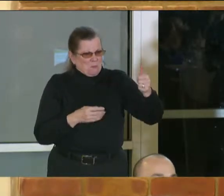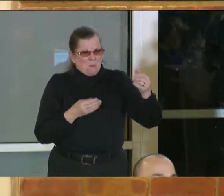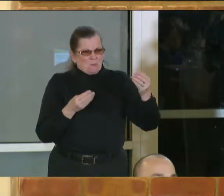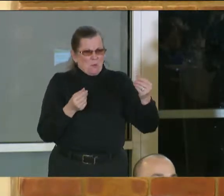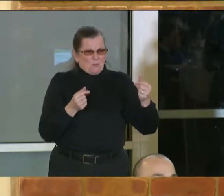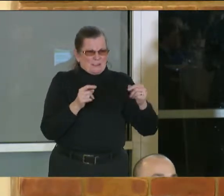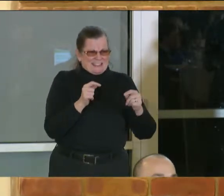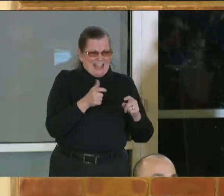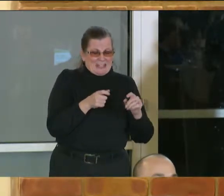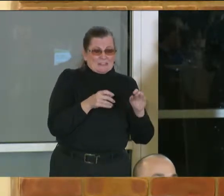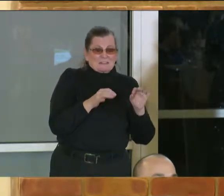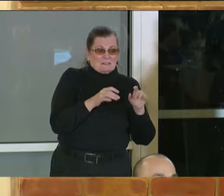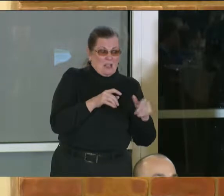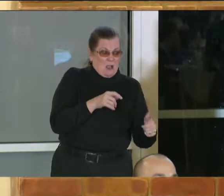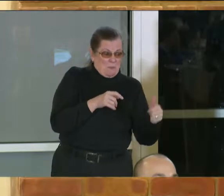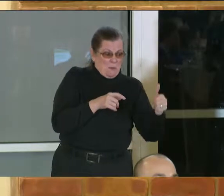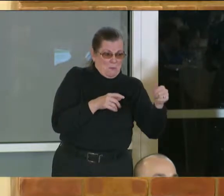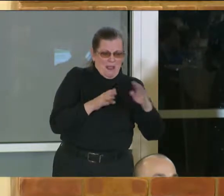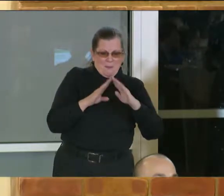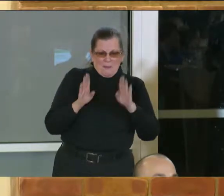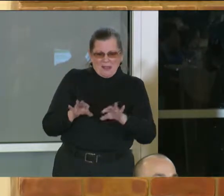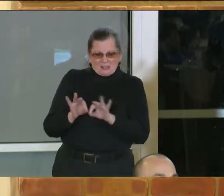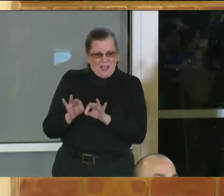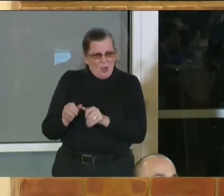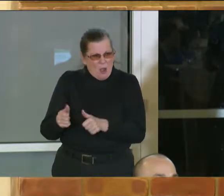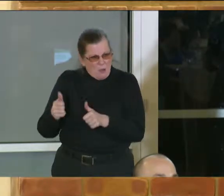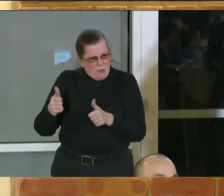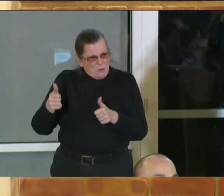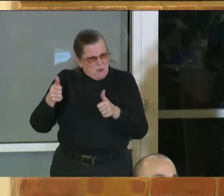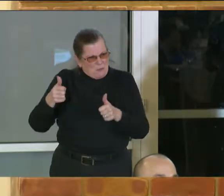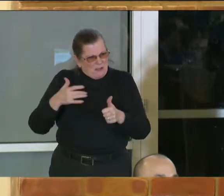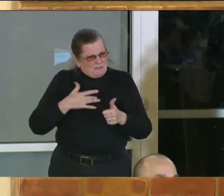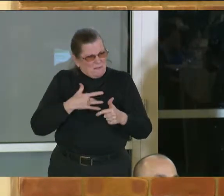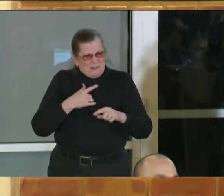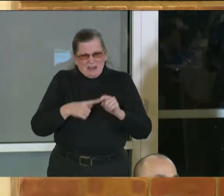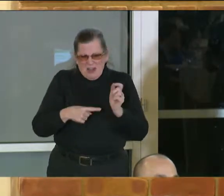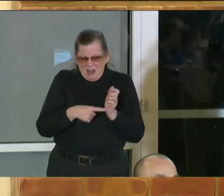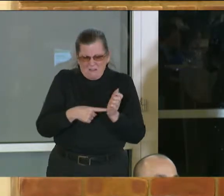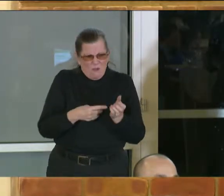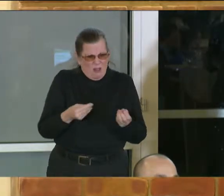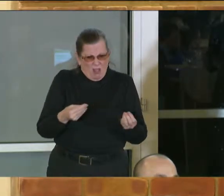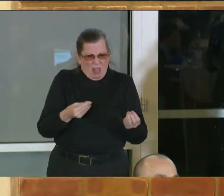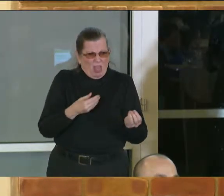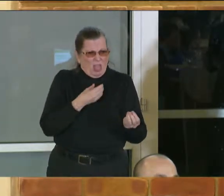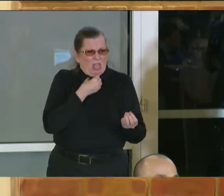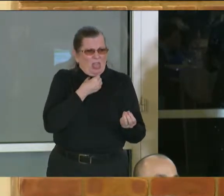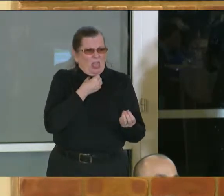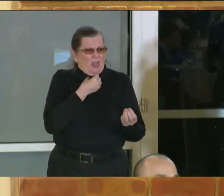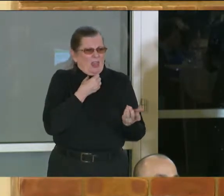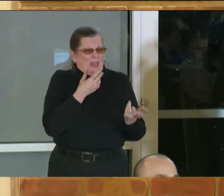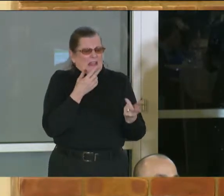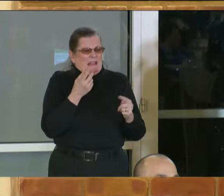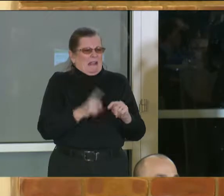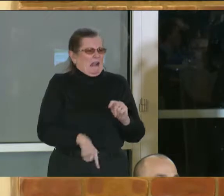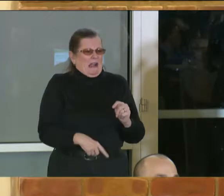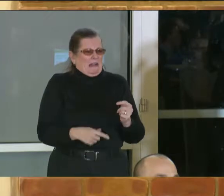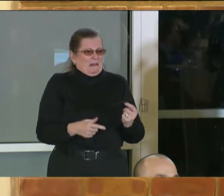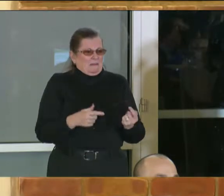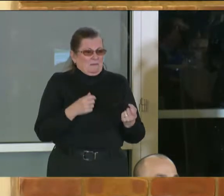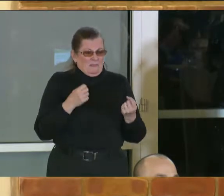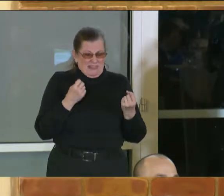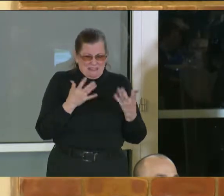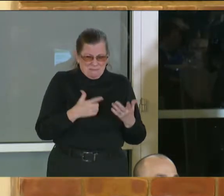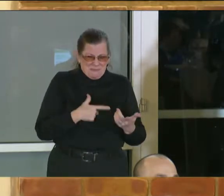to move out. So we need to make sure that residents that have been here for many, many years, they are able to